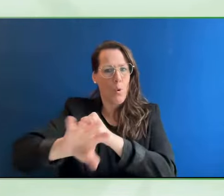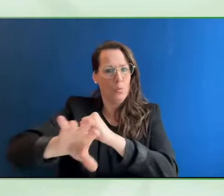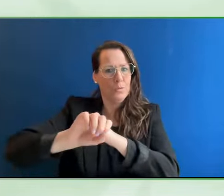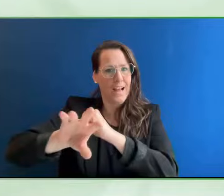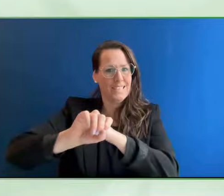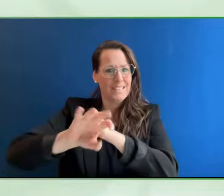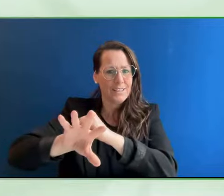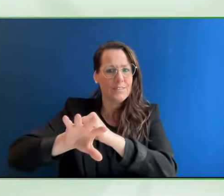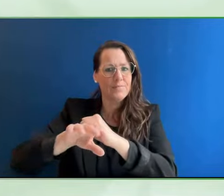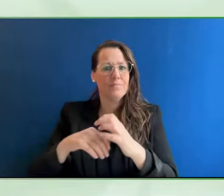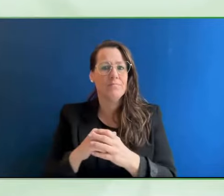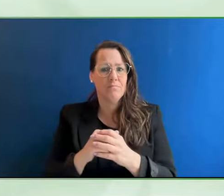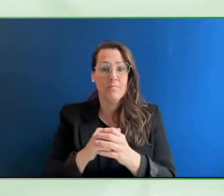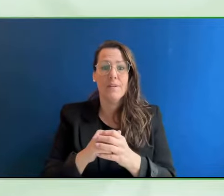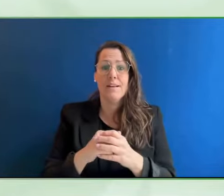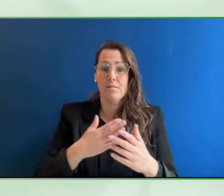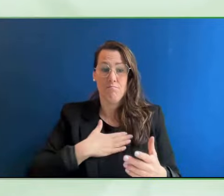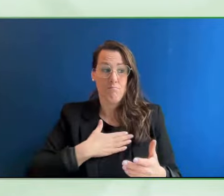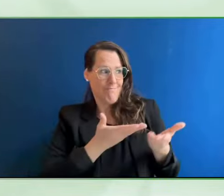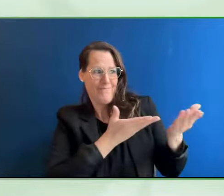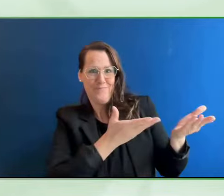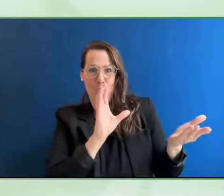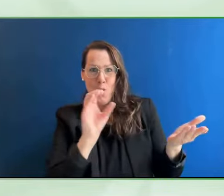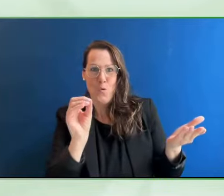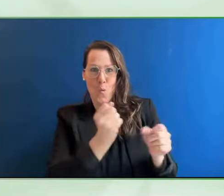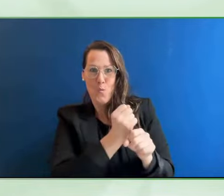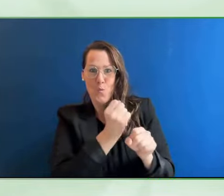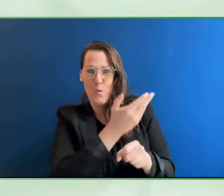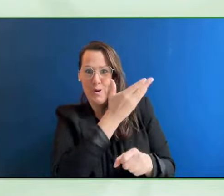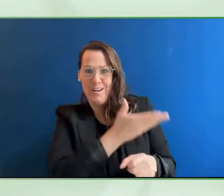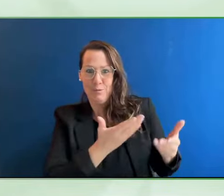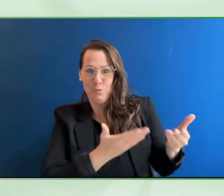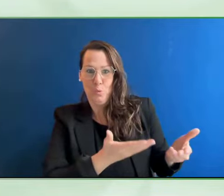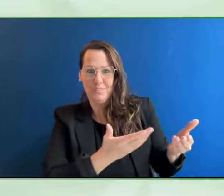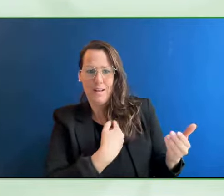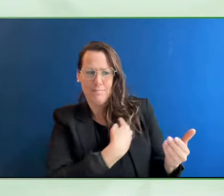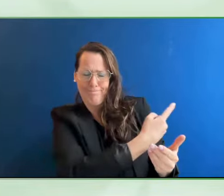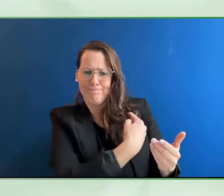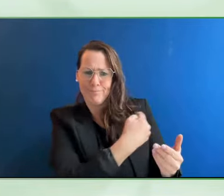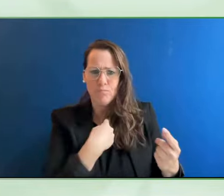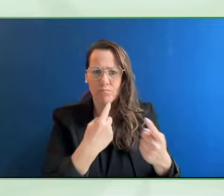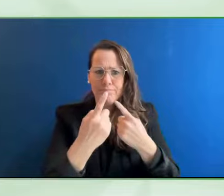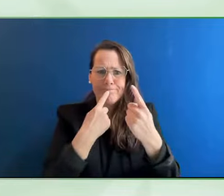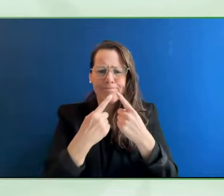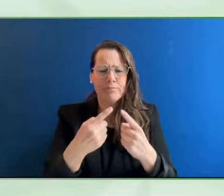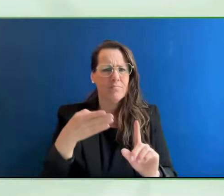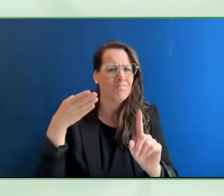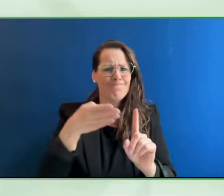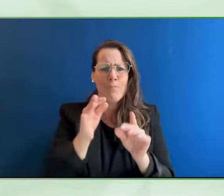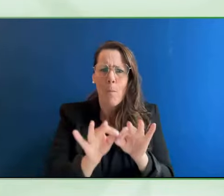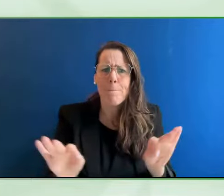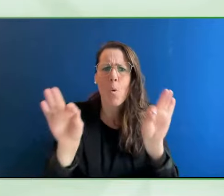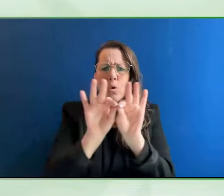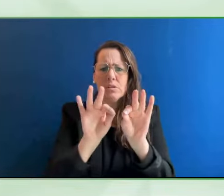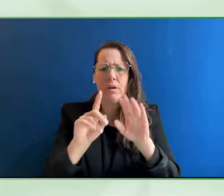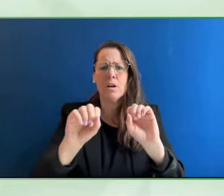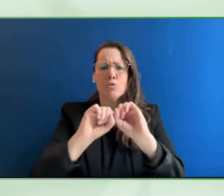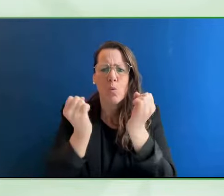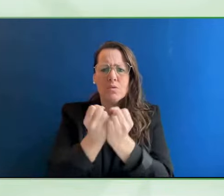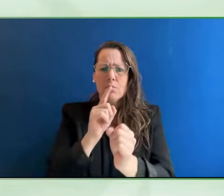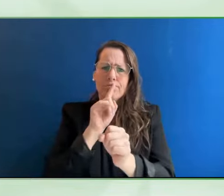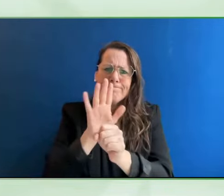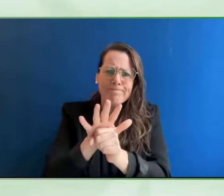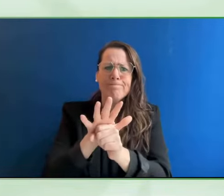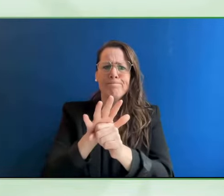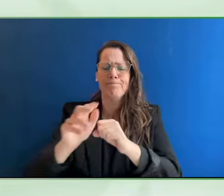are today talking about the importance of social commitment for a public broadcaster. And the stage is yours, Robert.